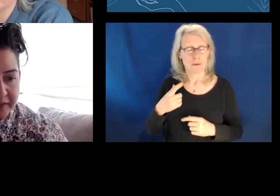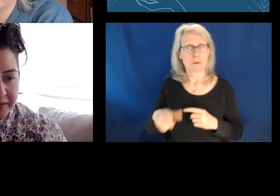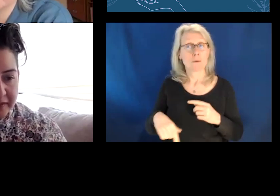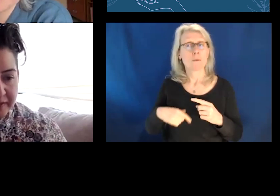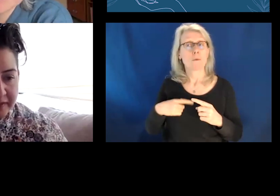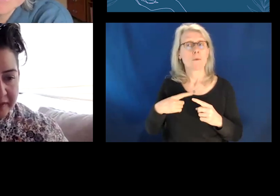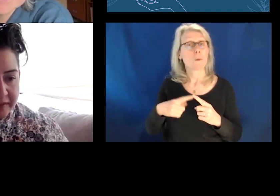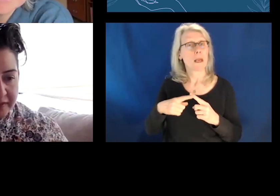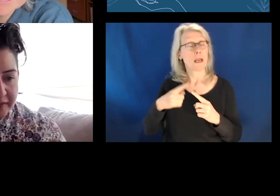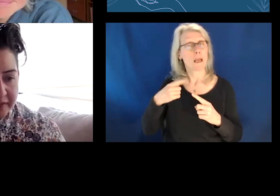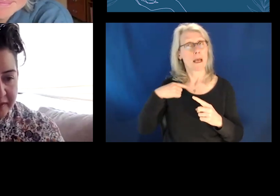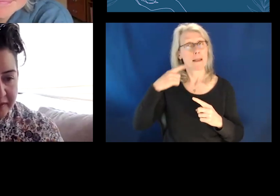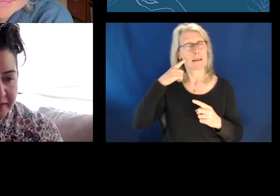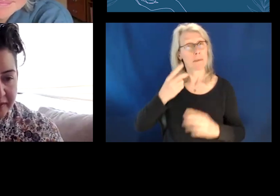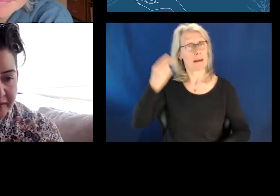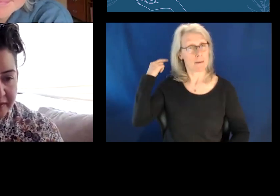have not been very healthy. And